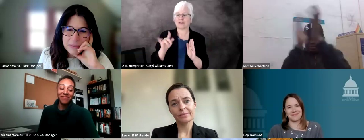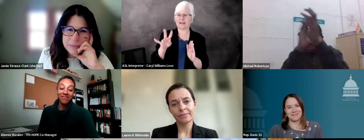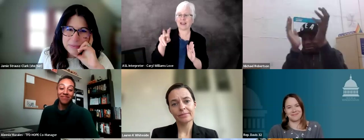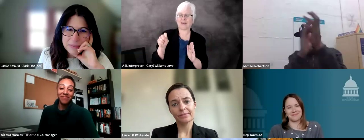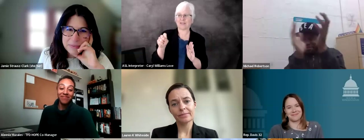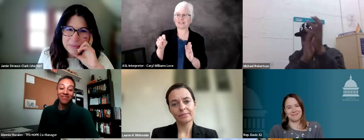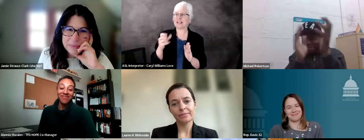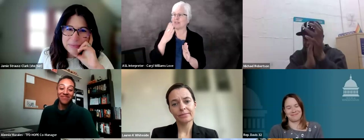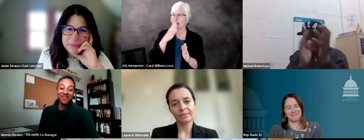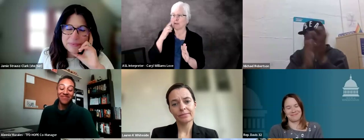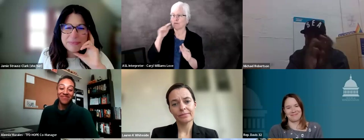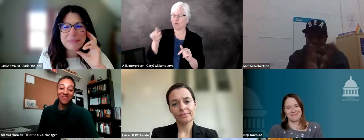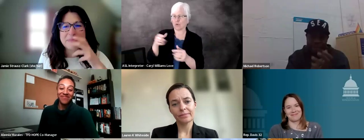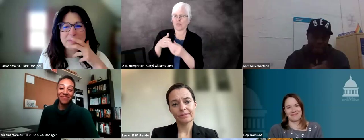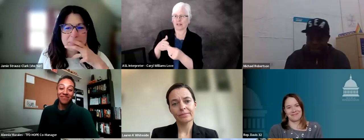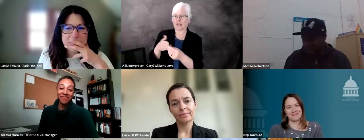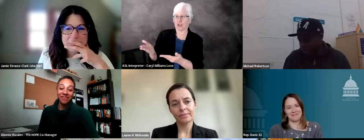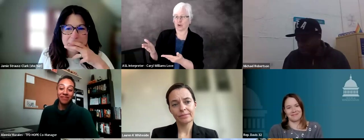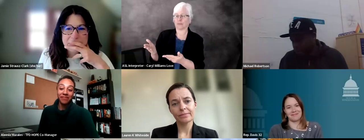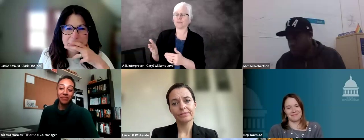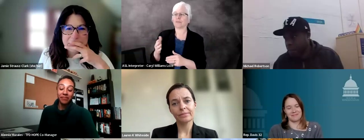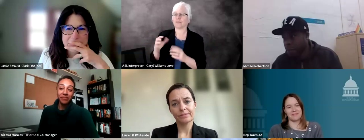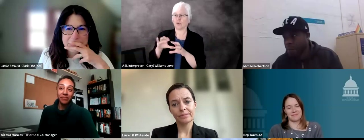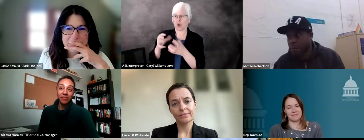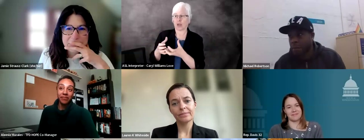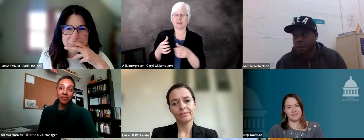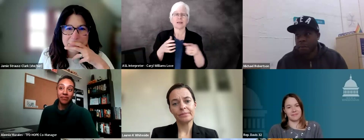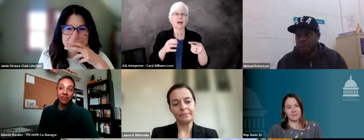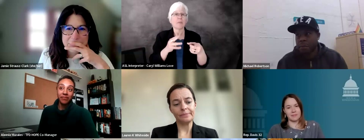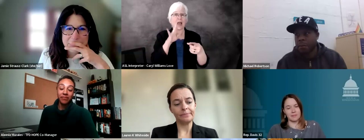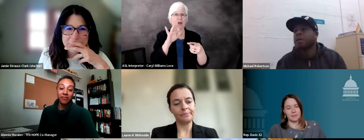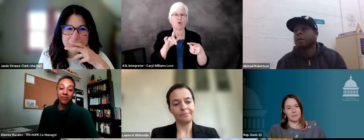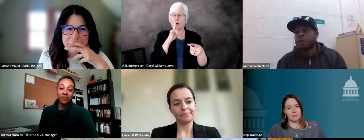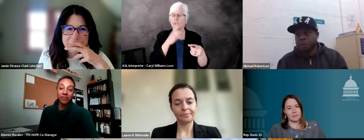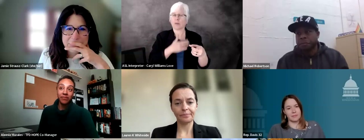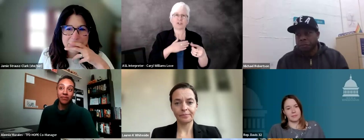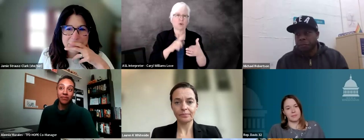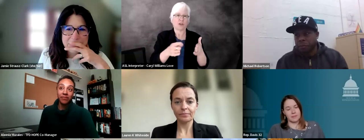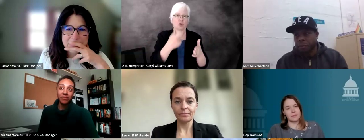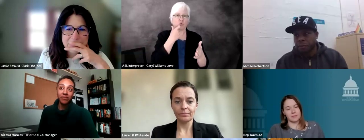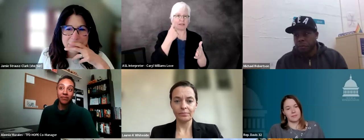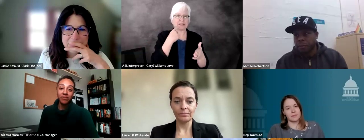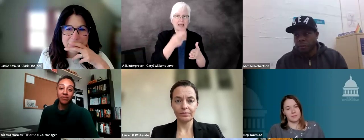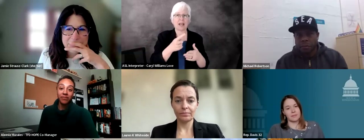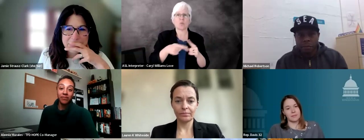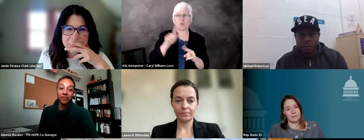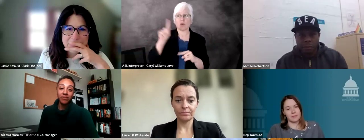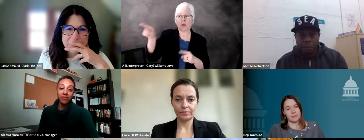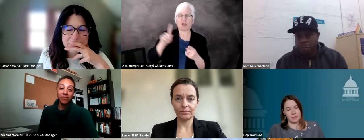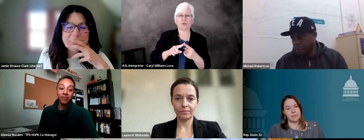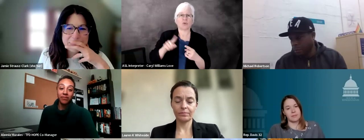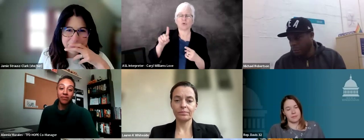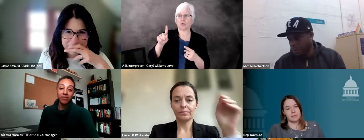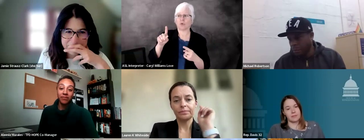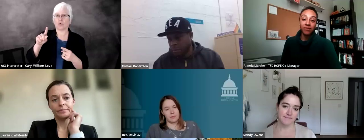issues. So thank you. Michael, I really appreciate what you just said. When we went down to Arizona to the 23-hour facilities, they were greeted by peers, right?